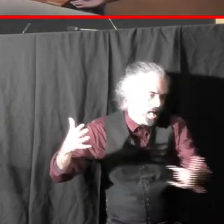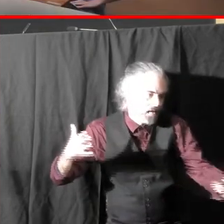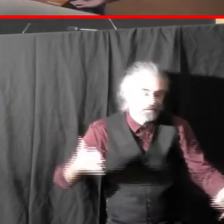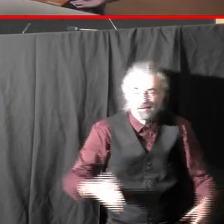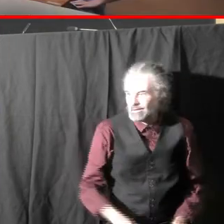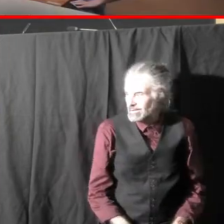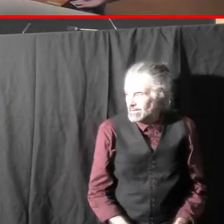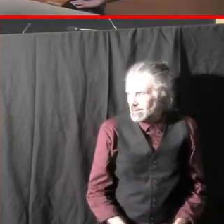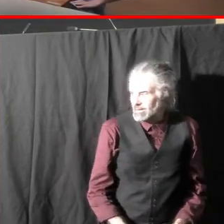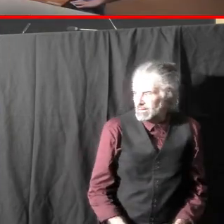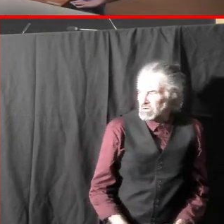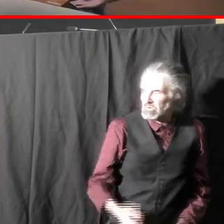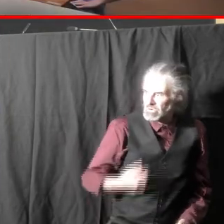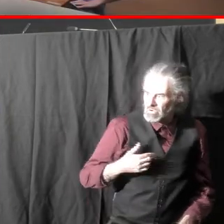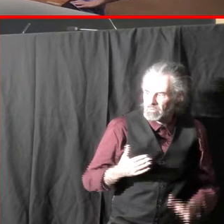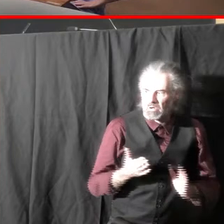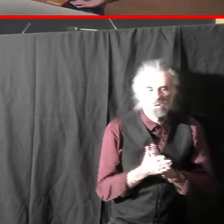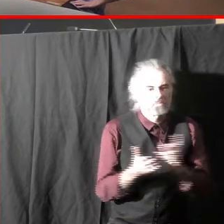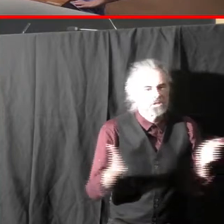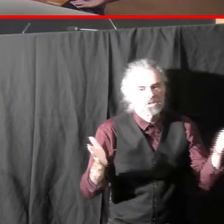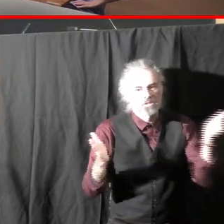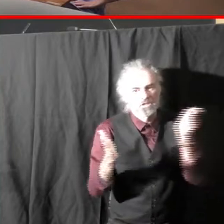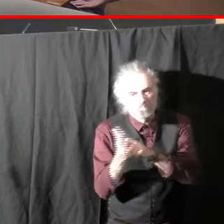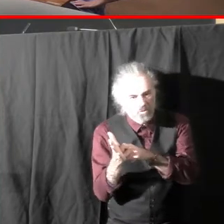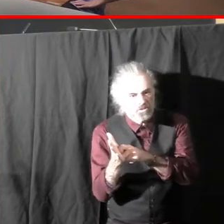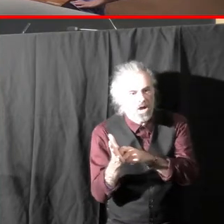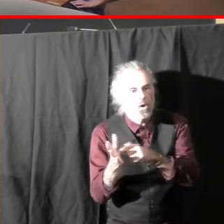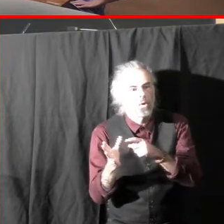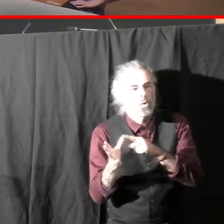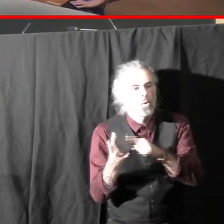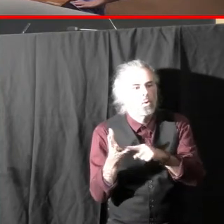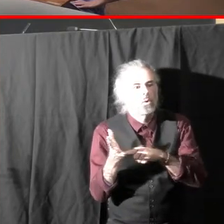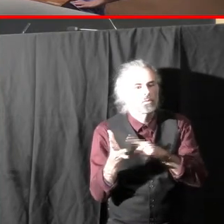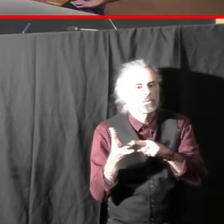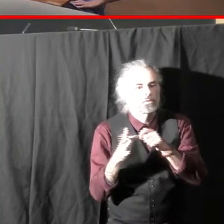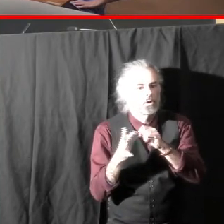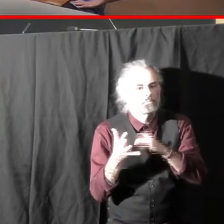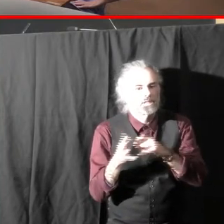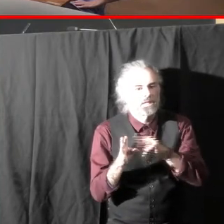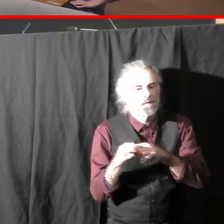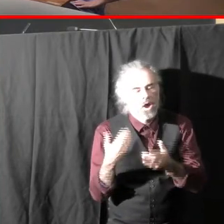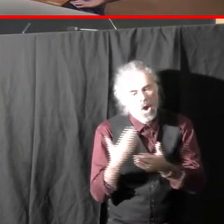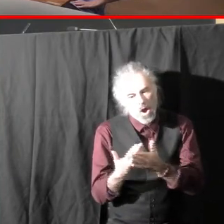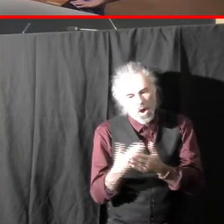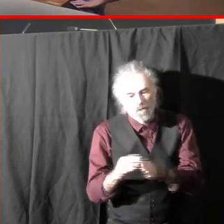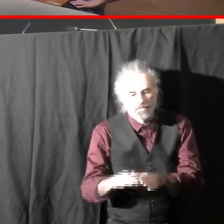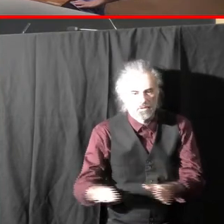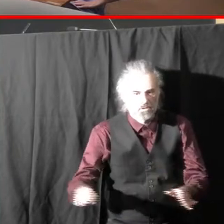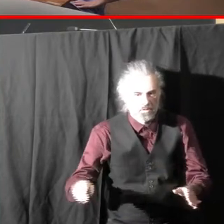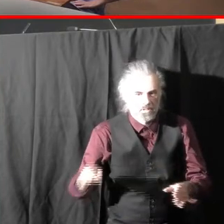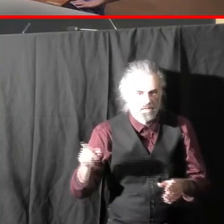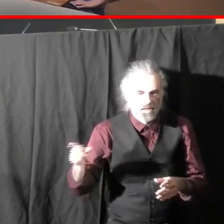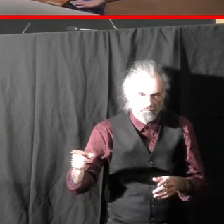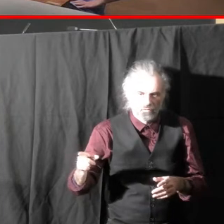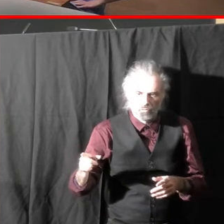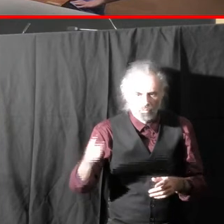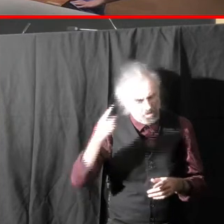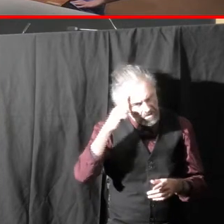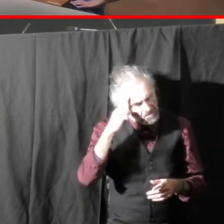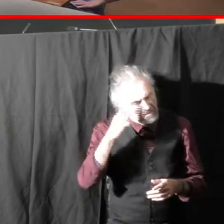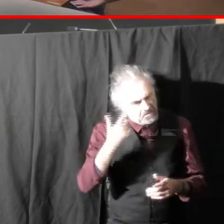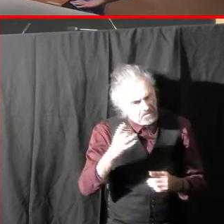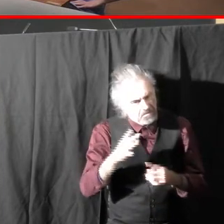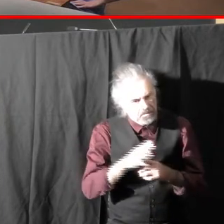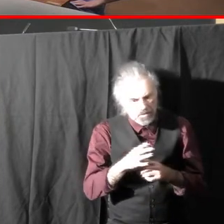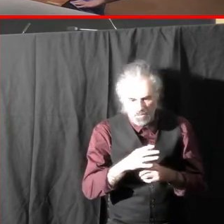why our CEO wouldn't be happy to sponsor an autopsy performed on said child. After all, if he says he cares so much about us and says there's nothing